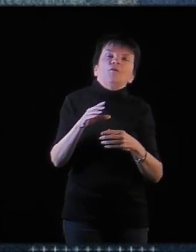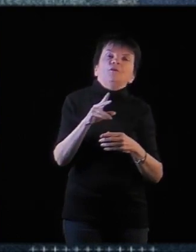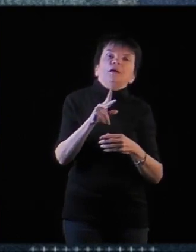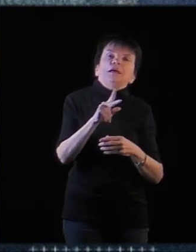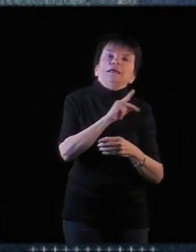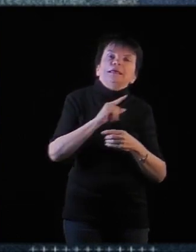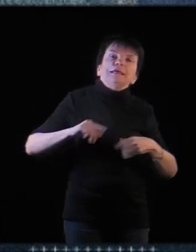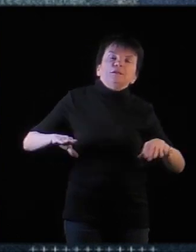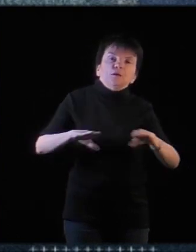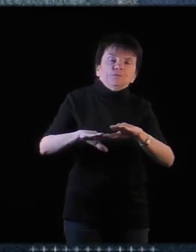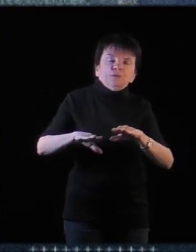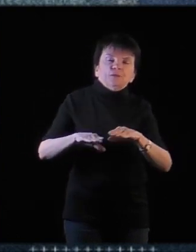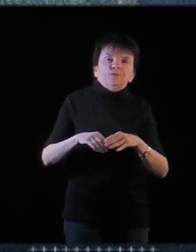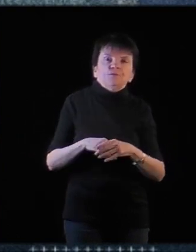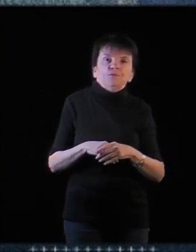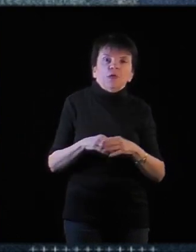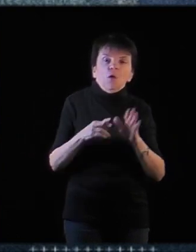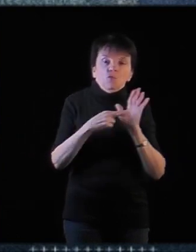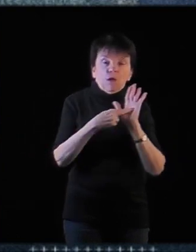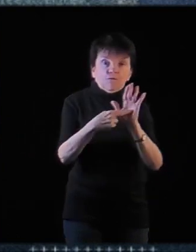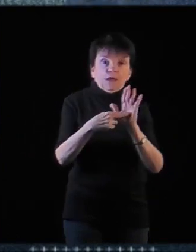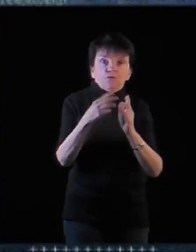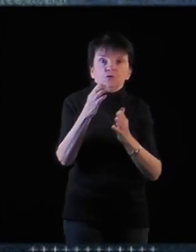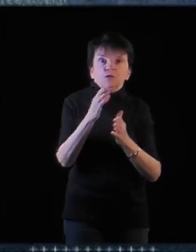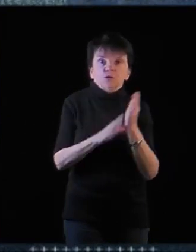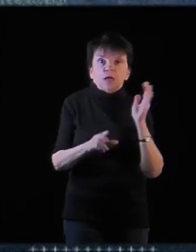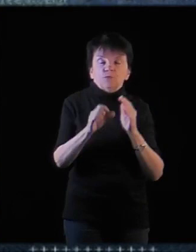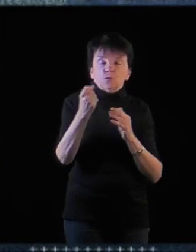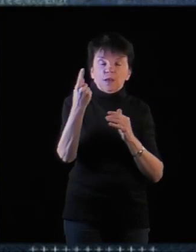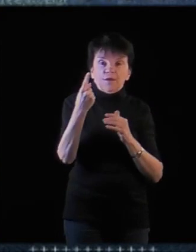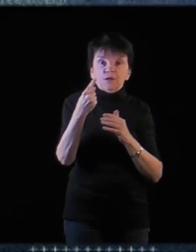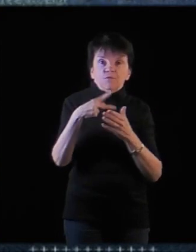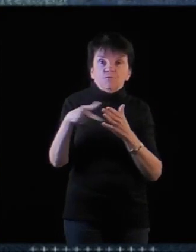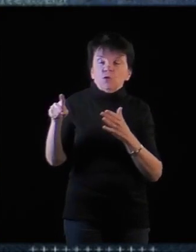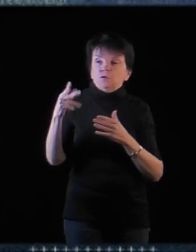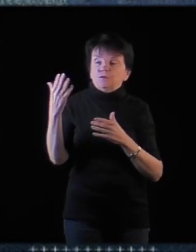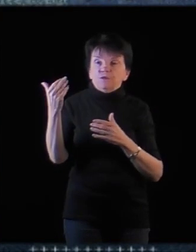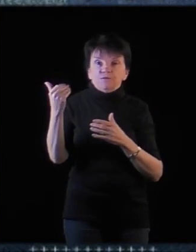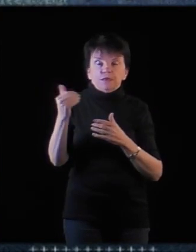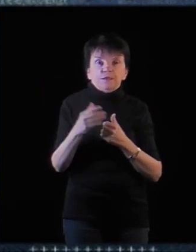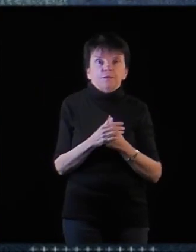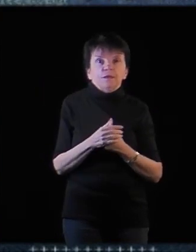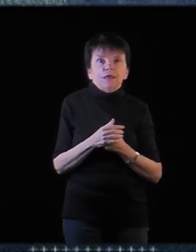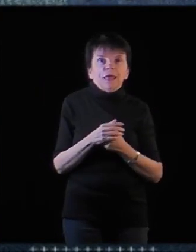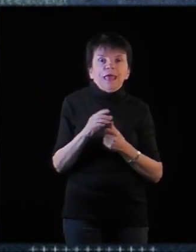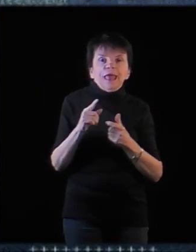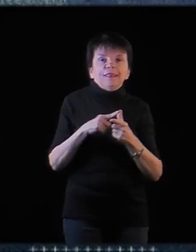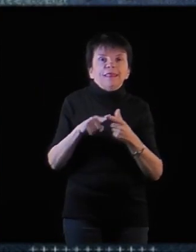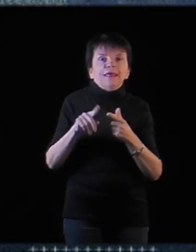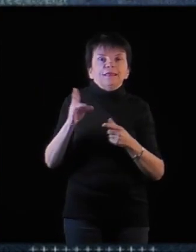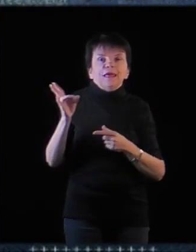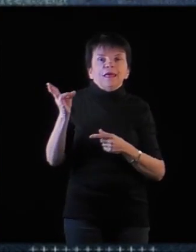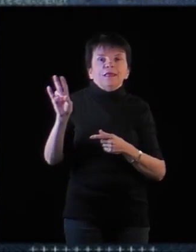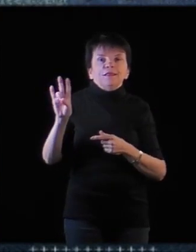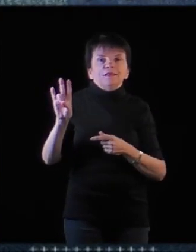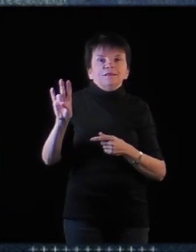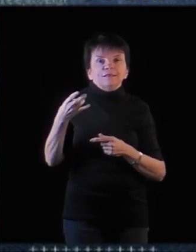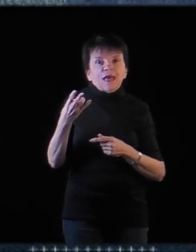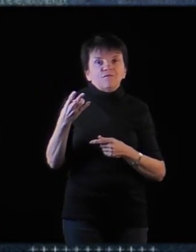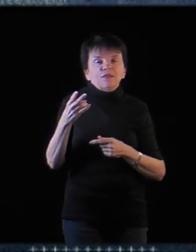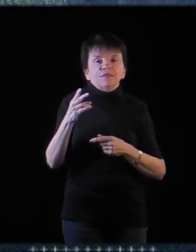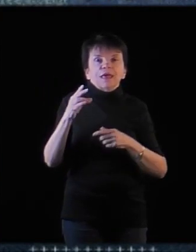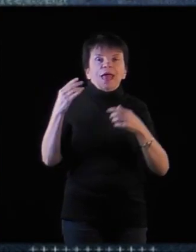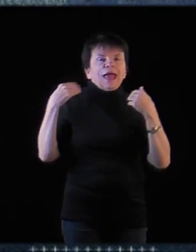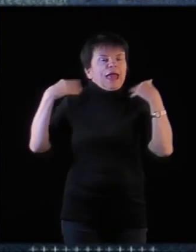Revelation chapter 11, verse 15, this statement is made. It says, then the seventh angel blew